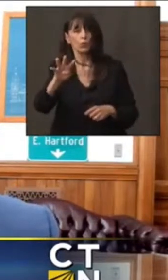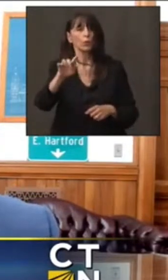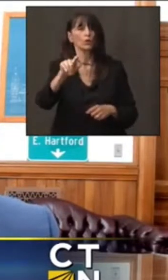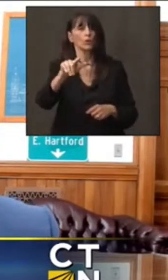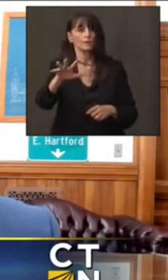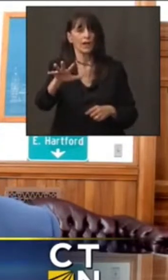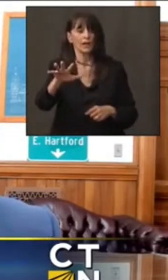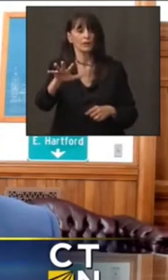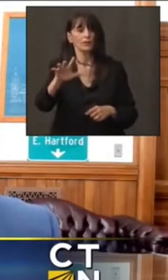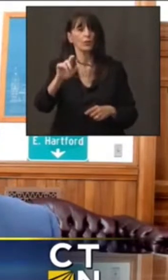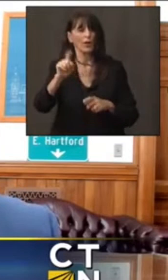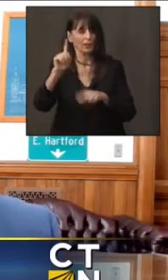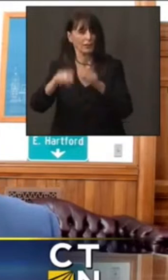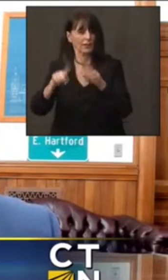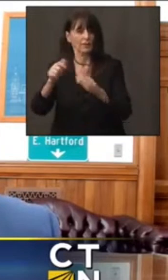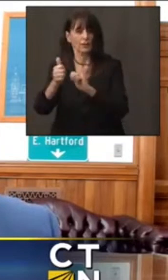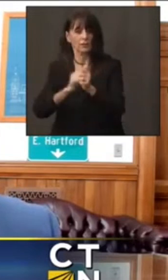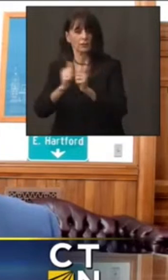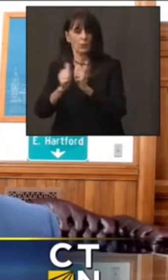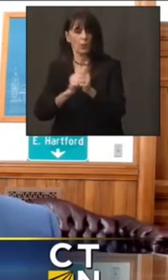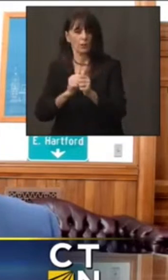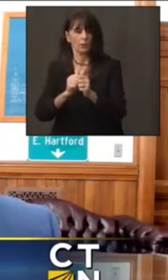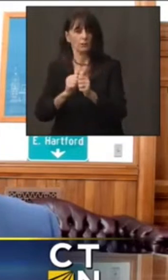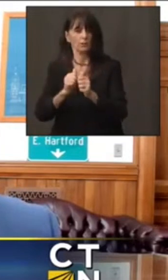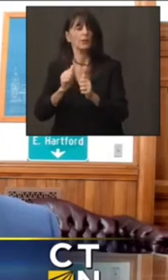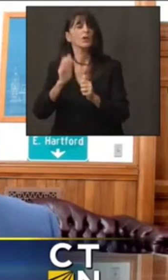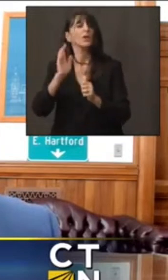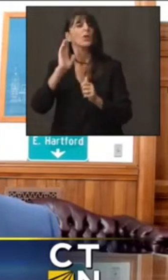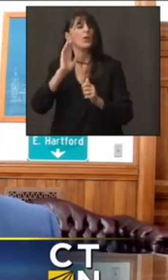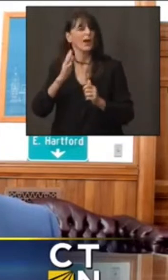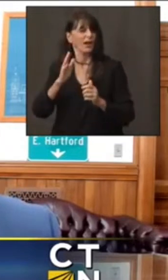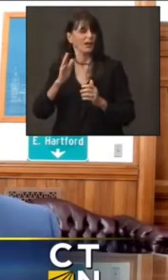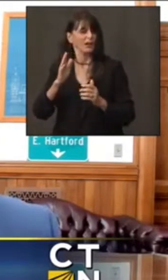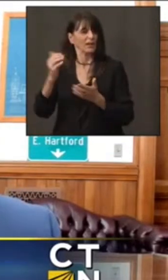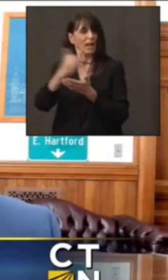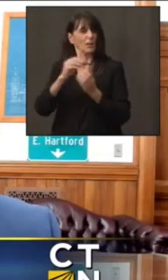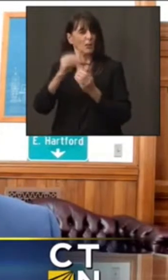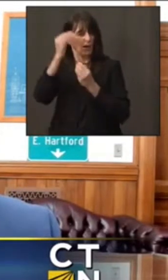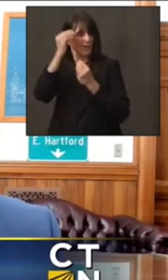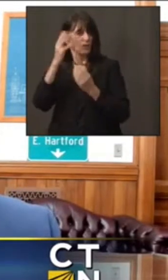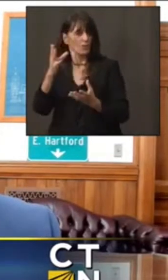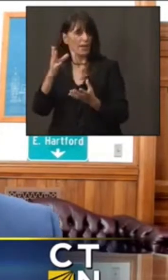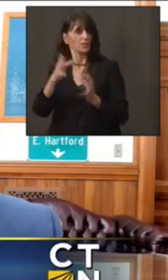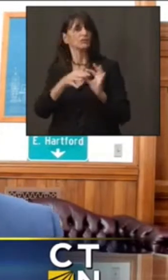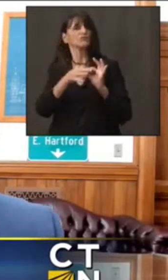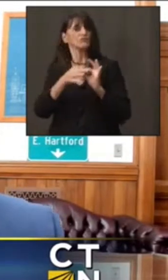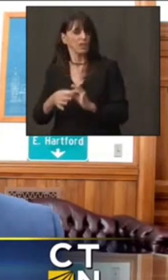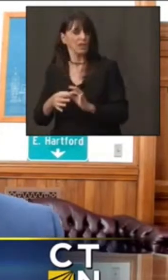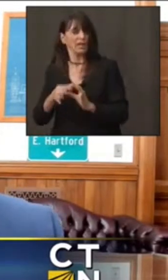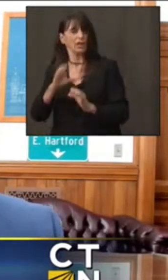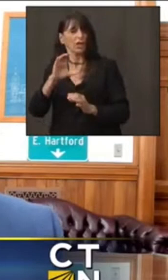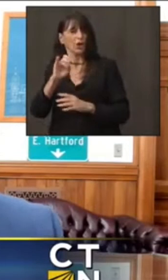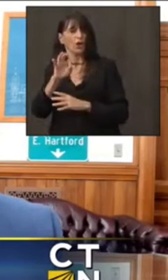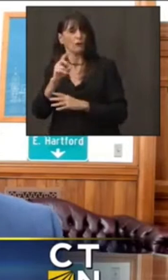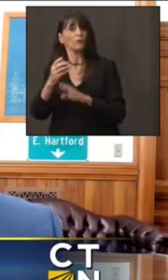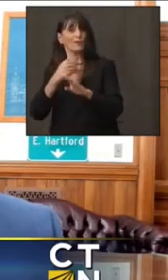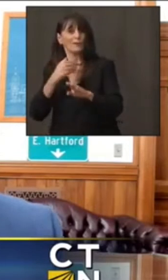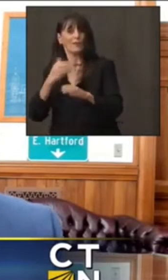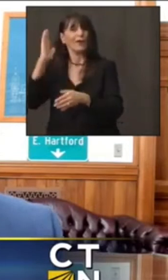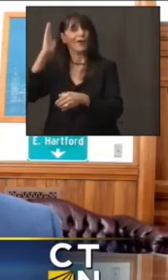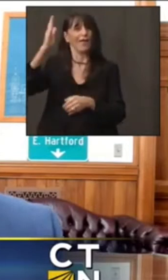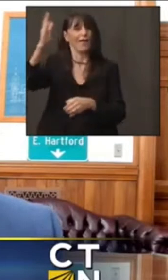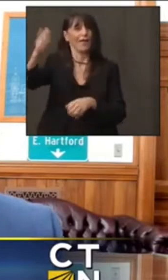those various sports. We're going to have a lot more information about where our state stands when it comes to COVID by that time. And